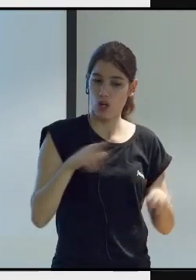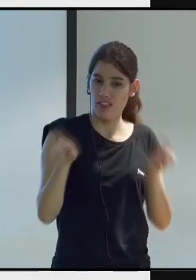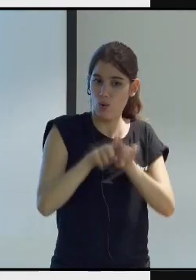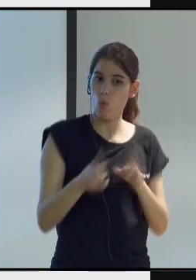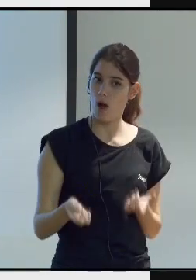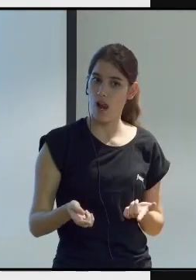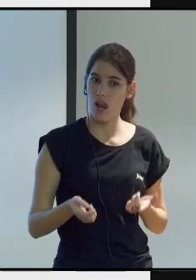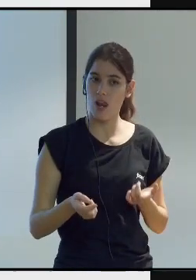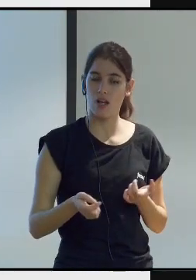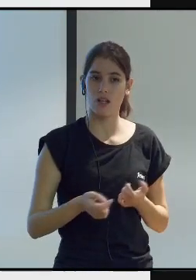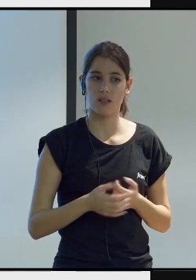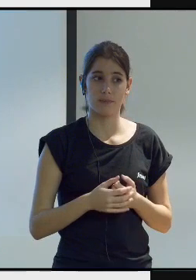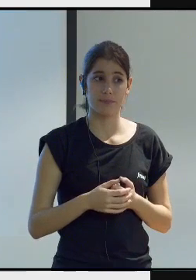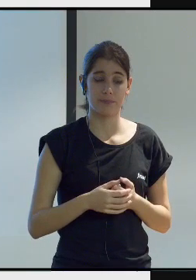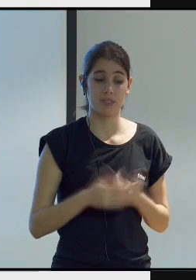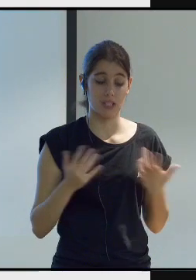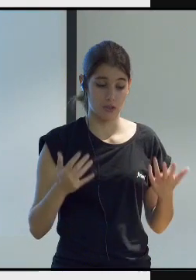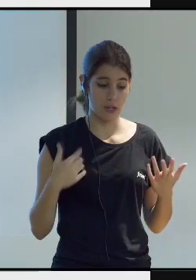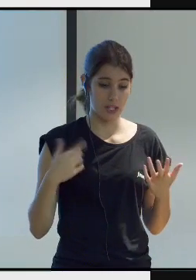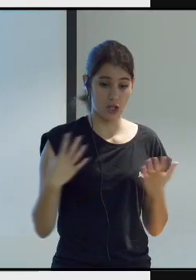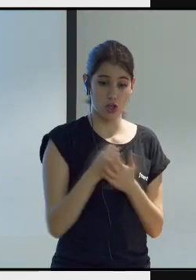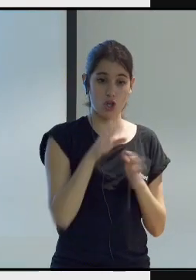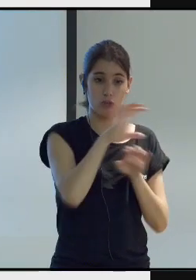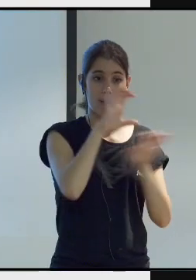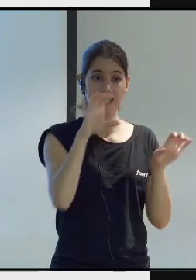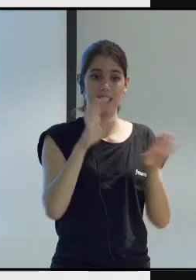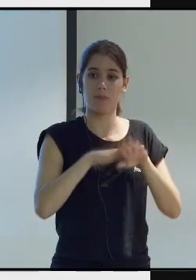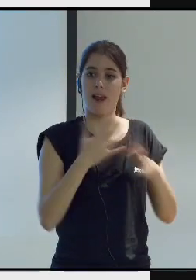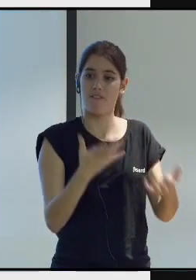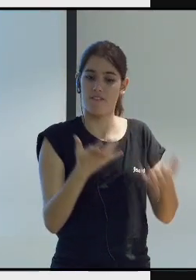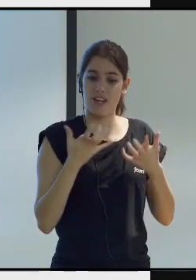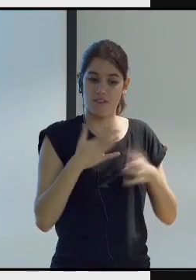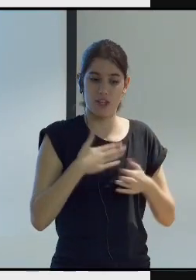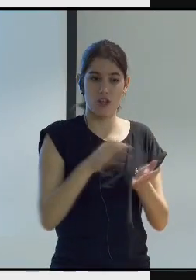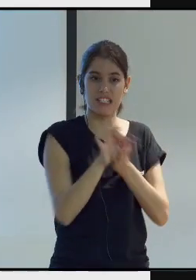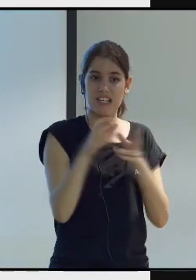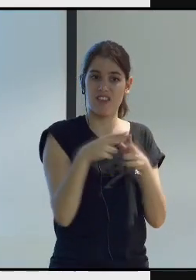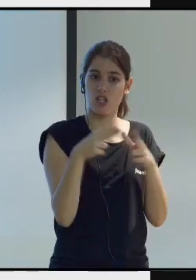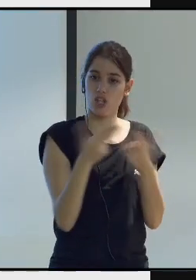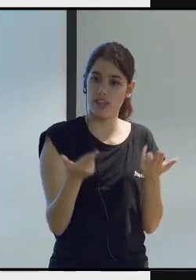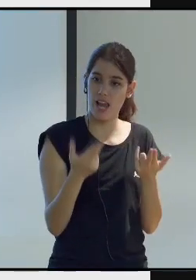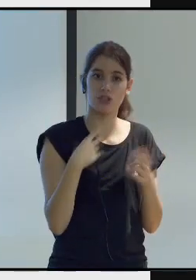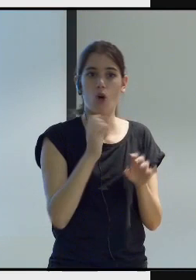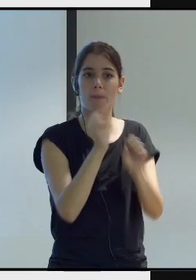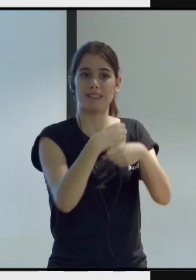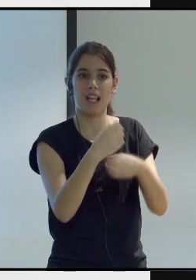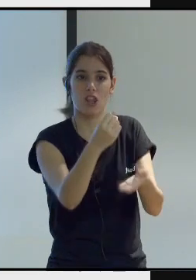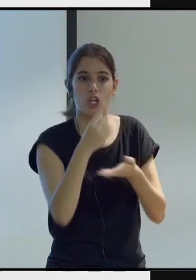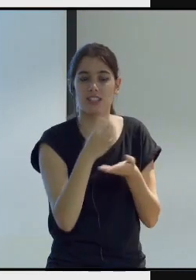can benefit of all the social and the social services as at the same level as all the